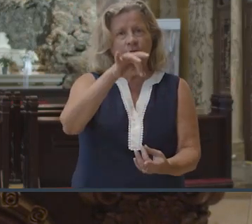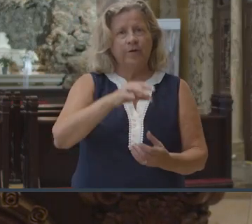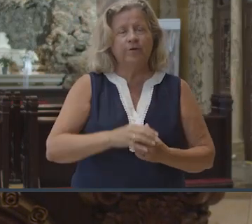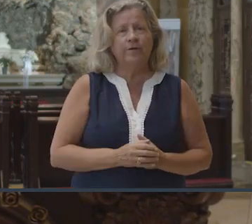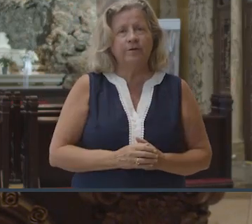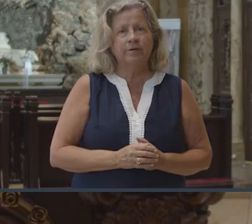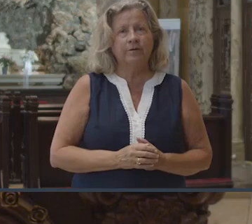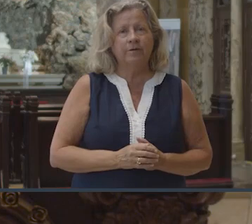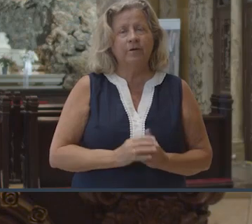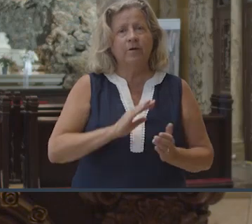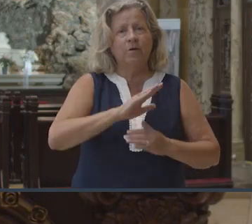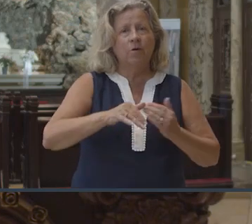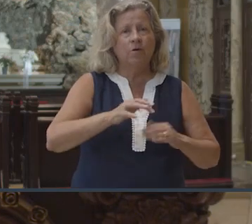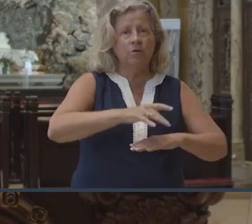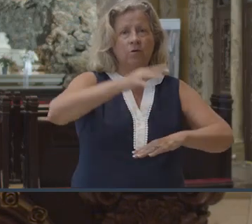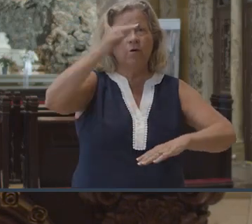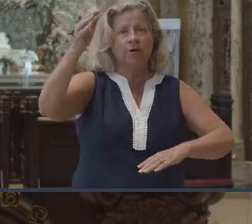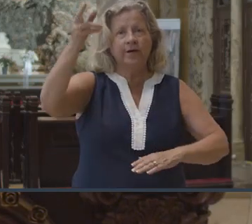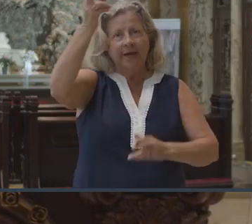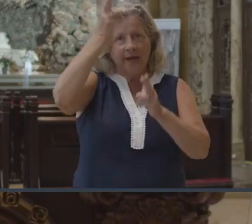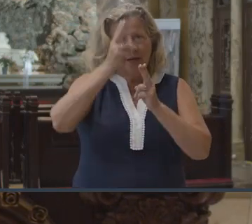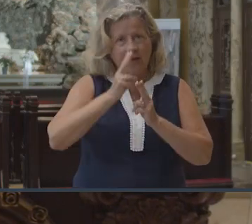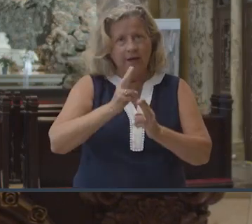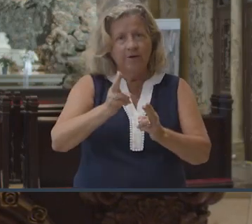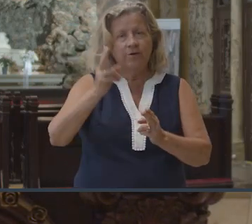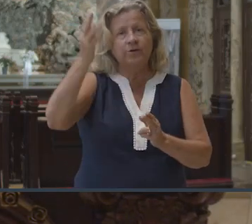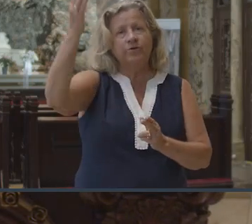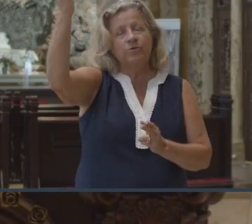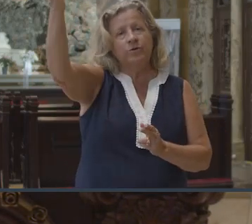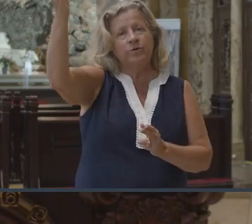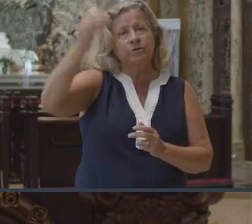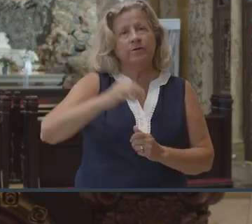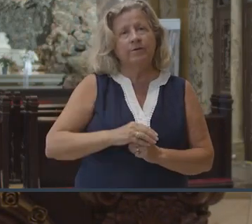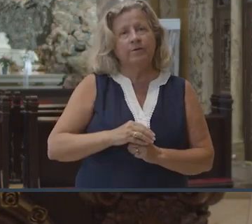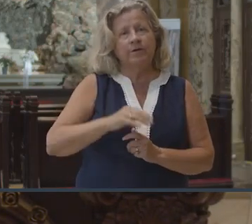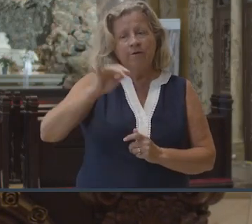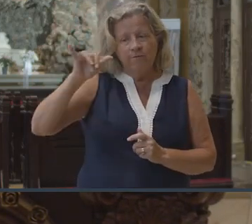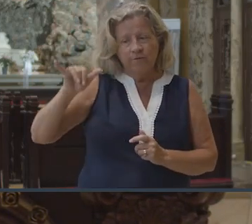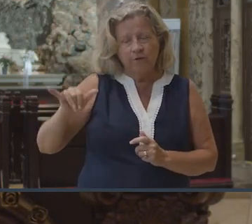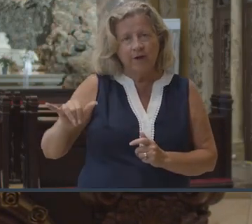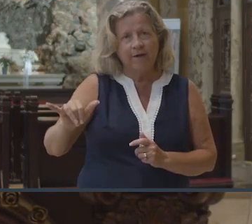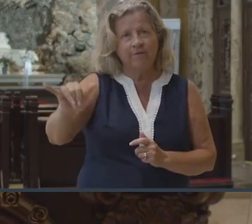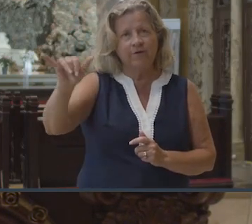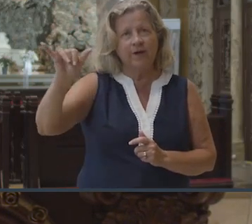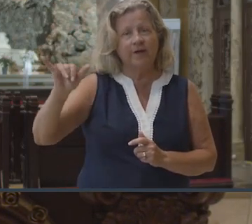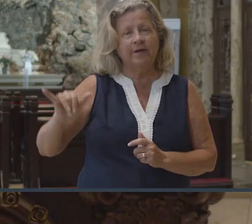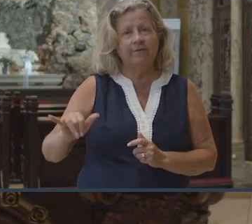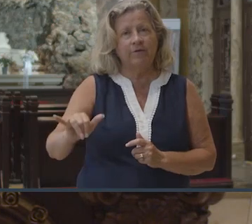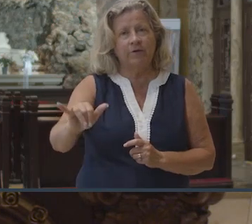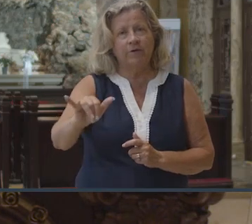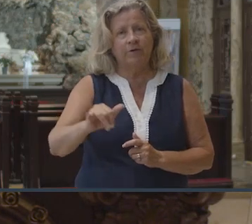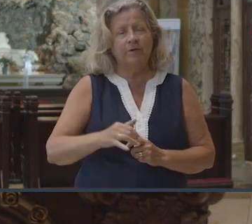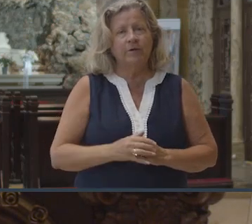Spirit, all glory and honor is yours, forever and ever.